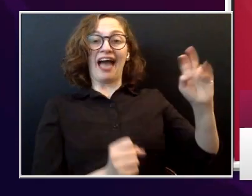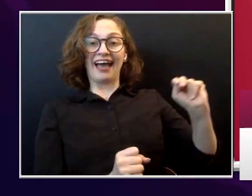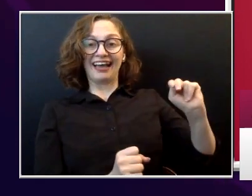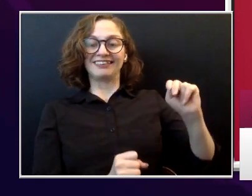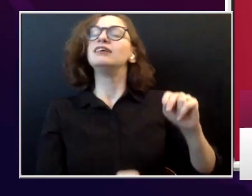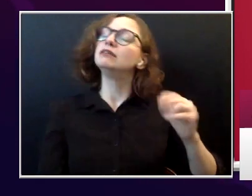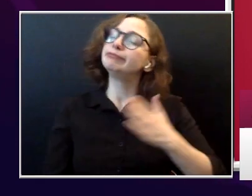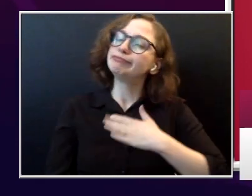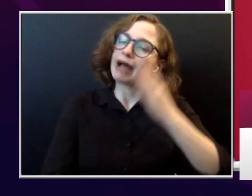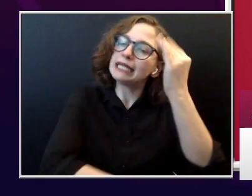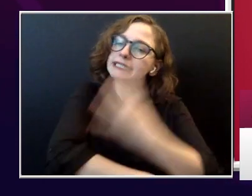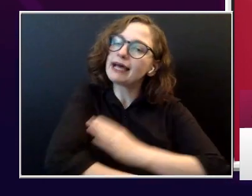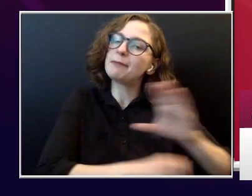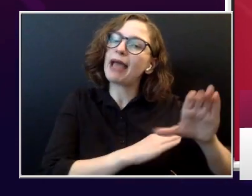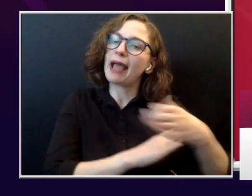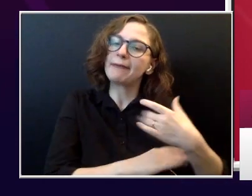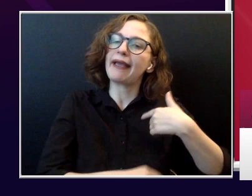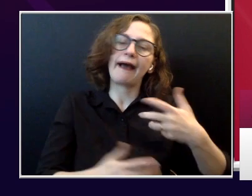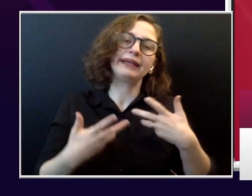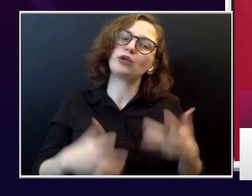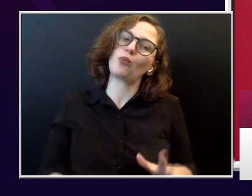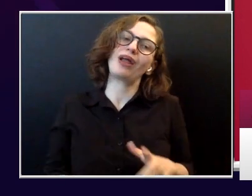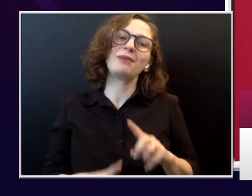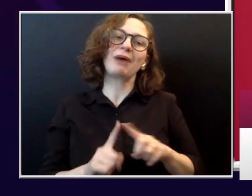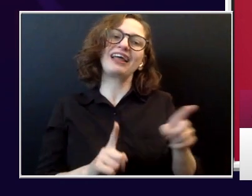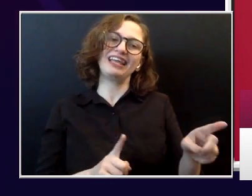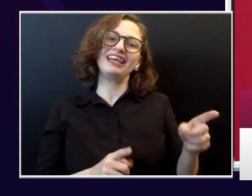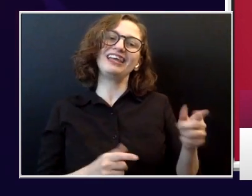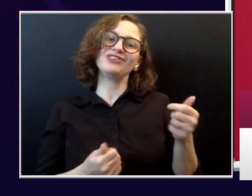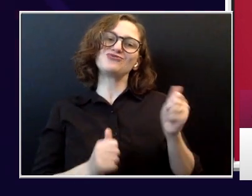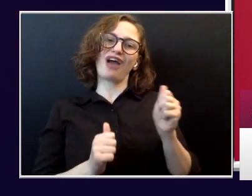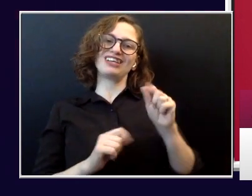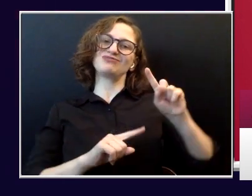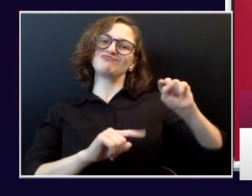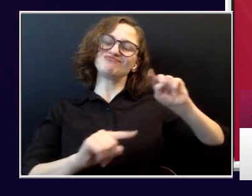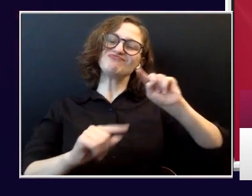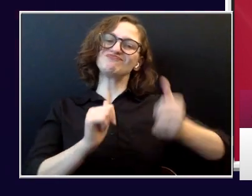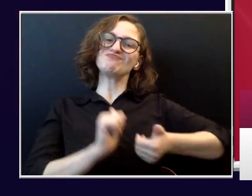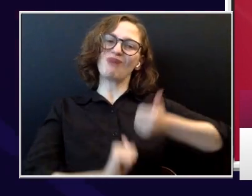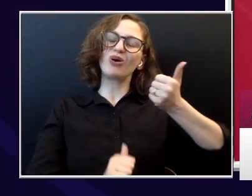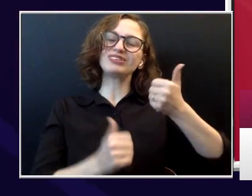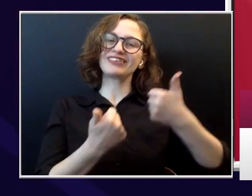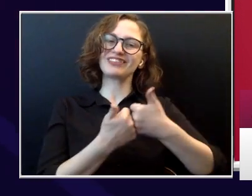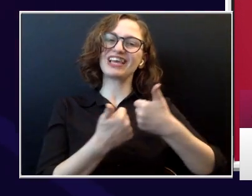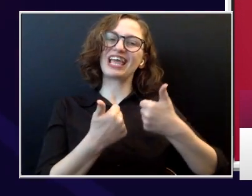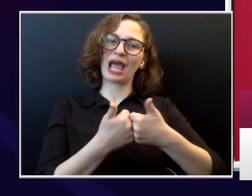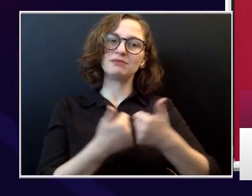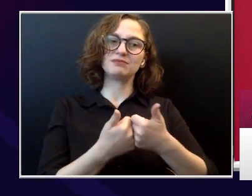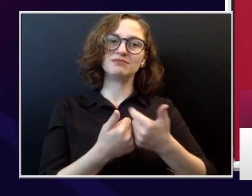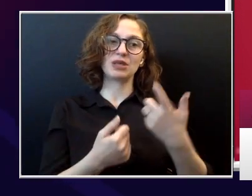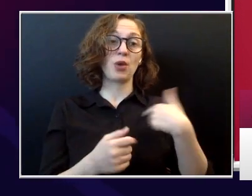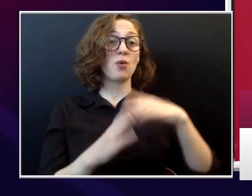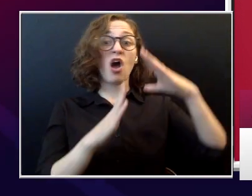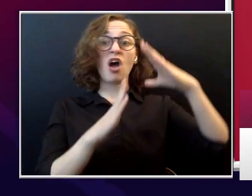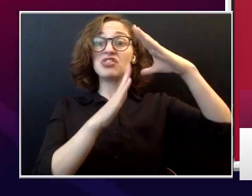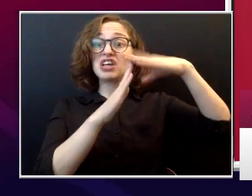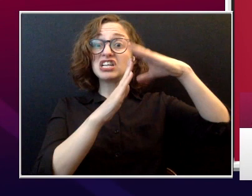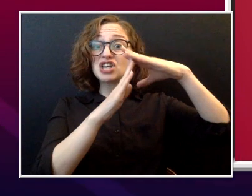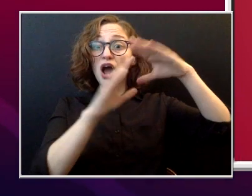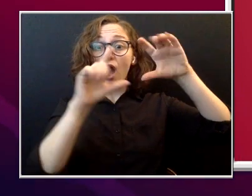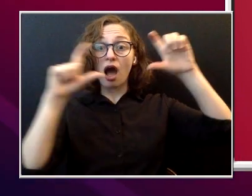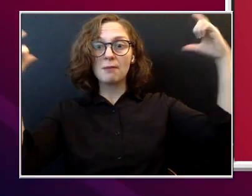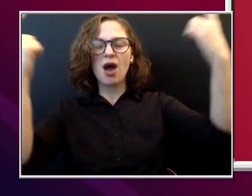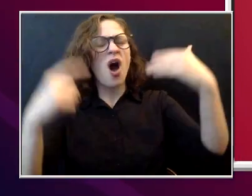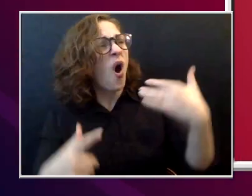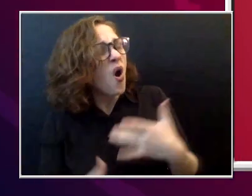Yes, he has to. He generally tries to attend most of the games, and we were on the top, and it was so crazy. cold. But